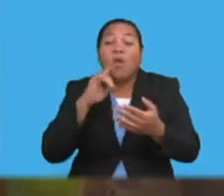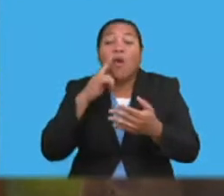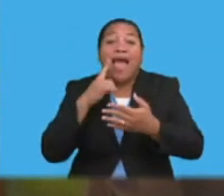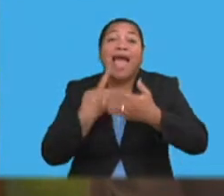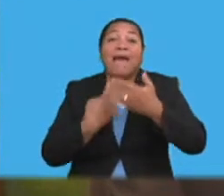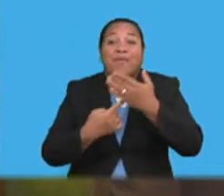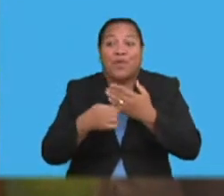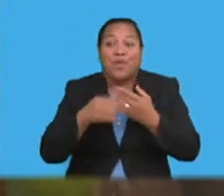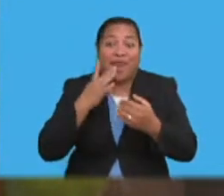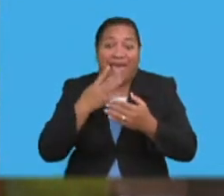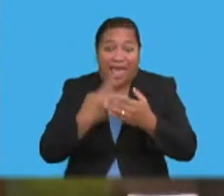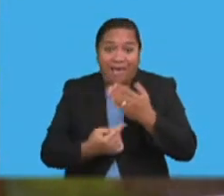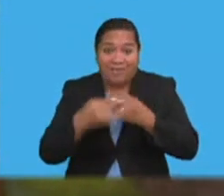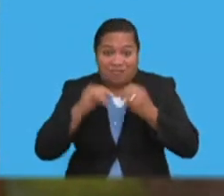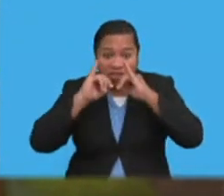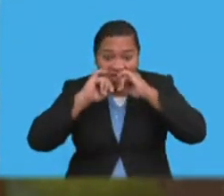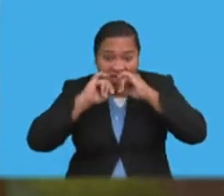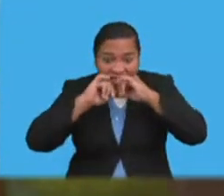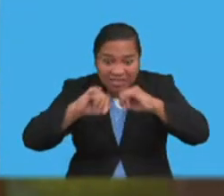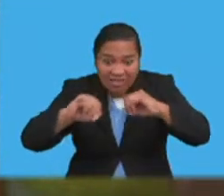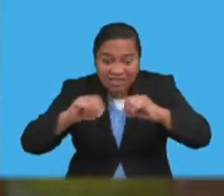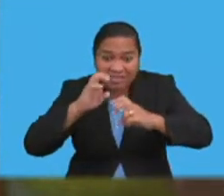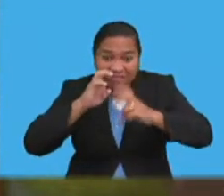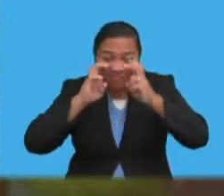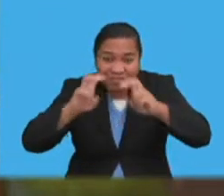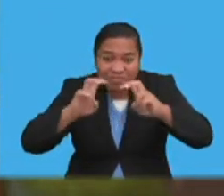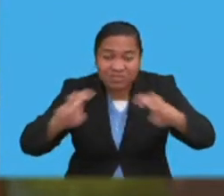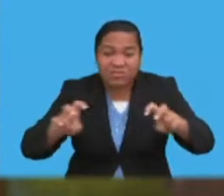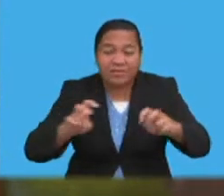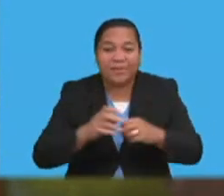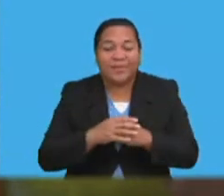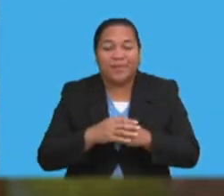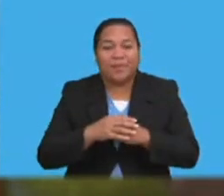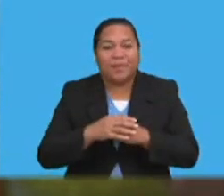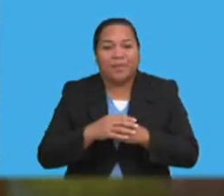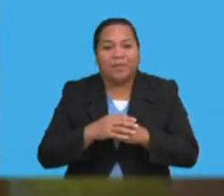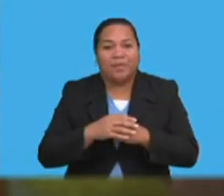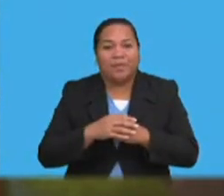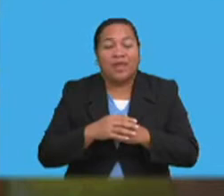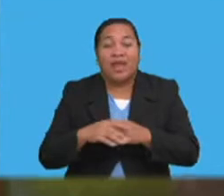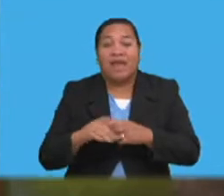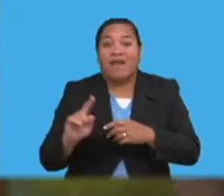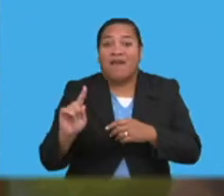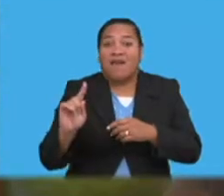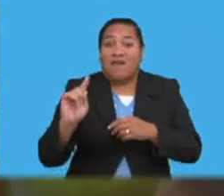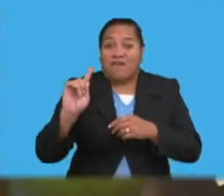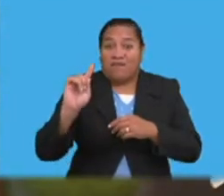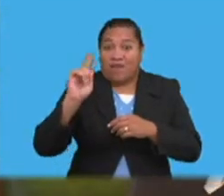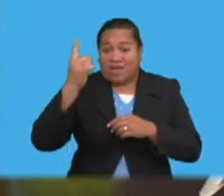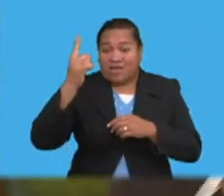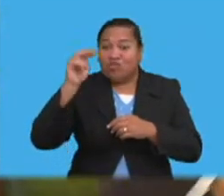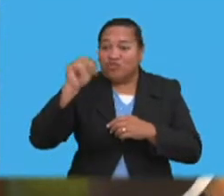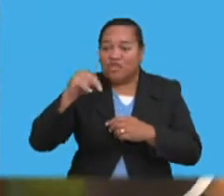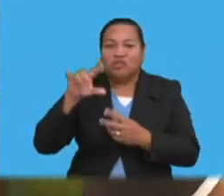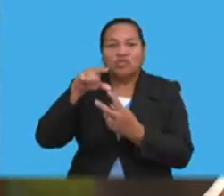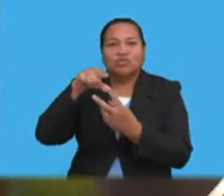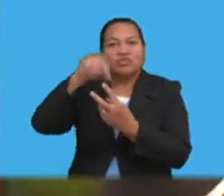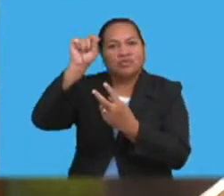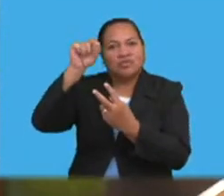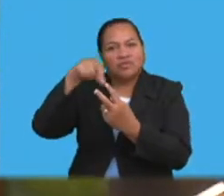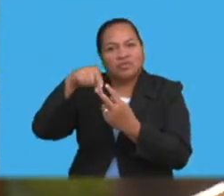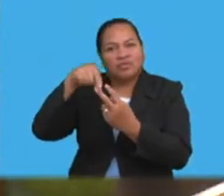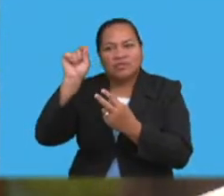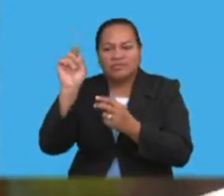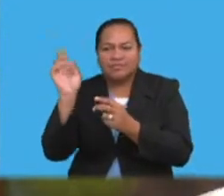have investigations. Madam Speaker, first you need to appoint the investigators. That has already been